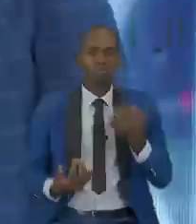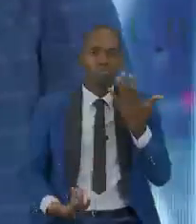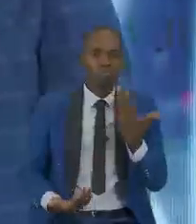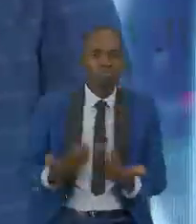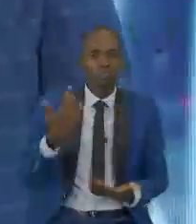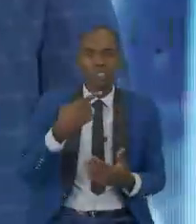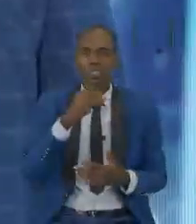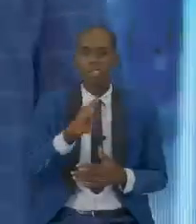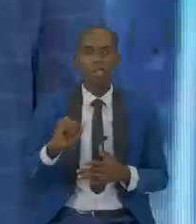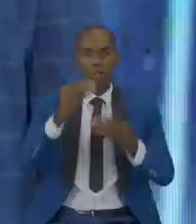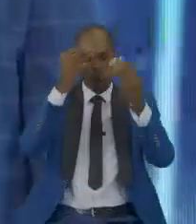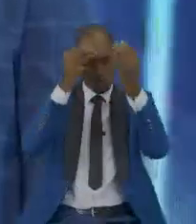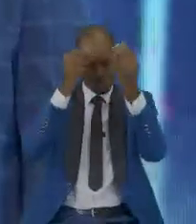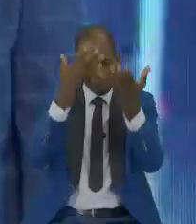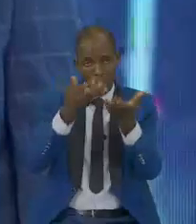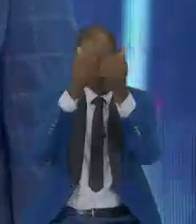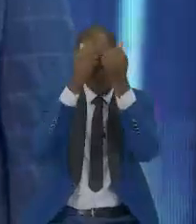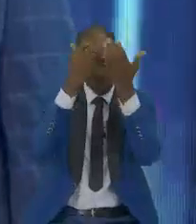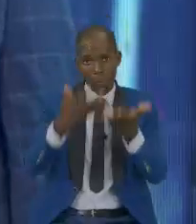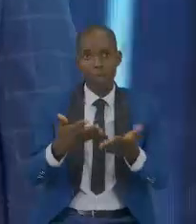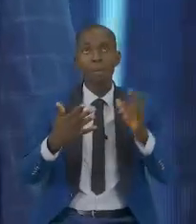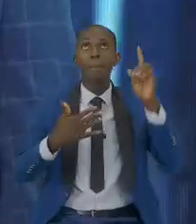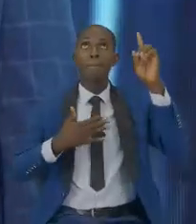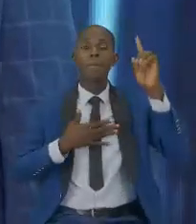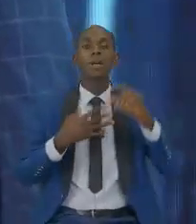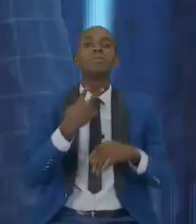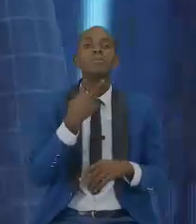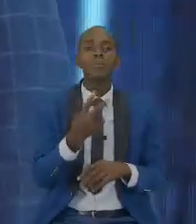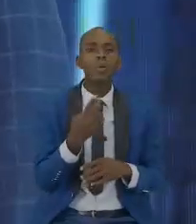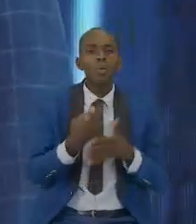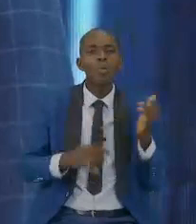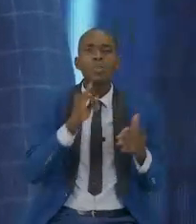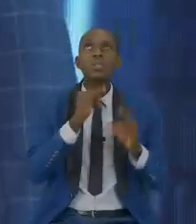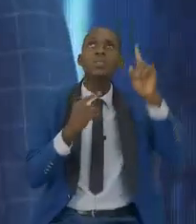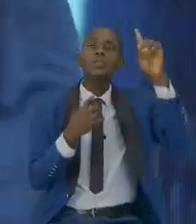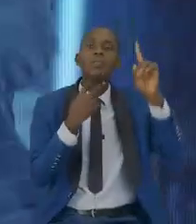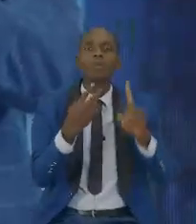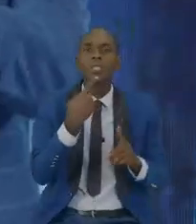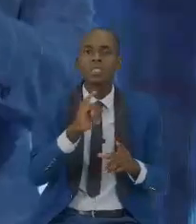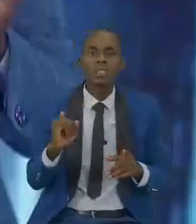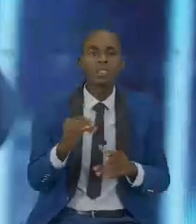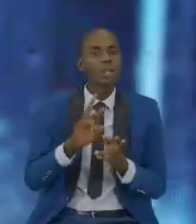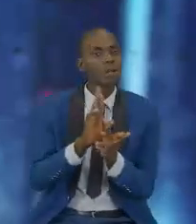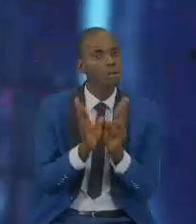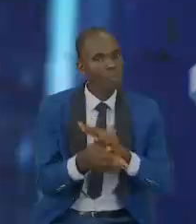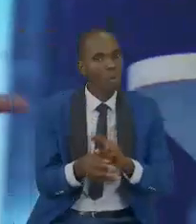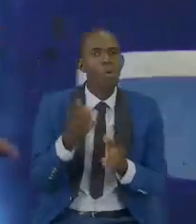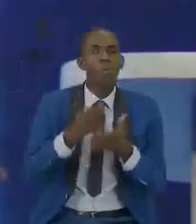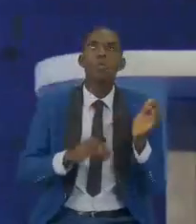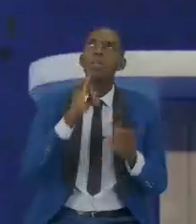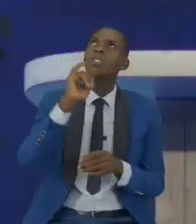my voice. What's his voice? Repent, so that sin will not be your ruin. What's his